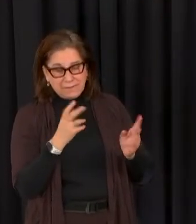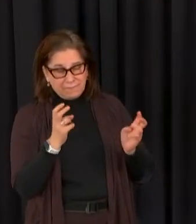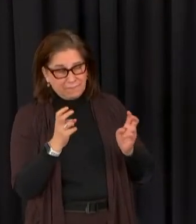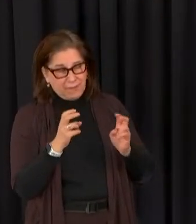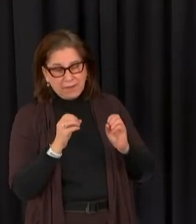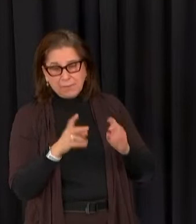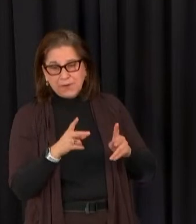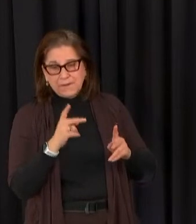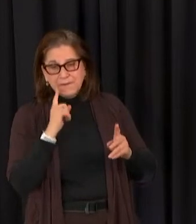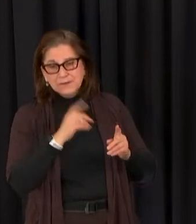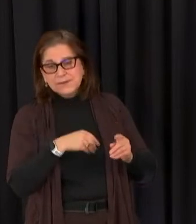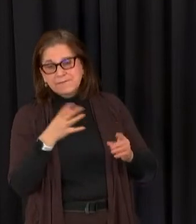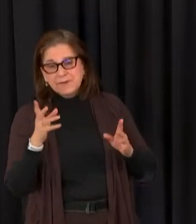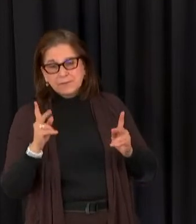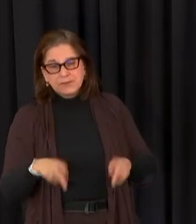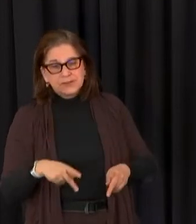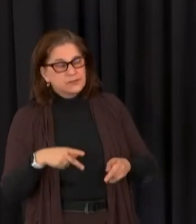considered